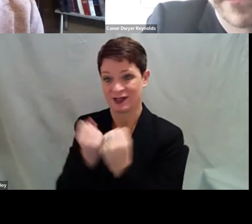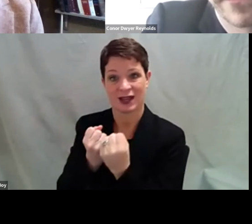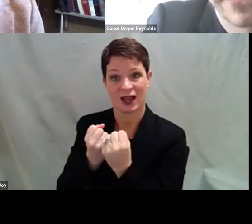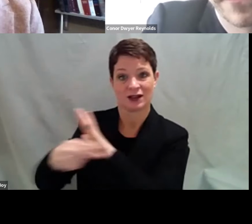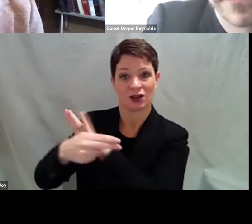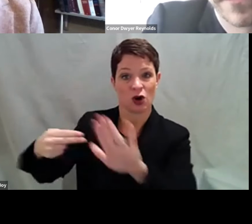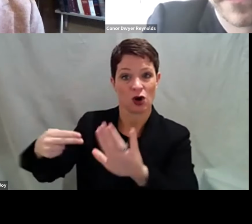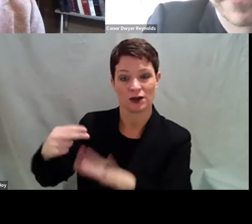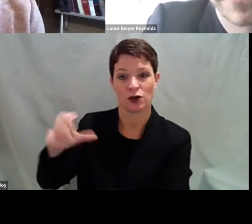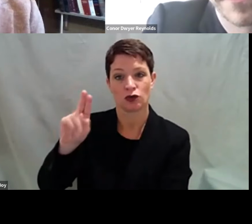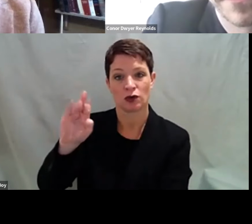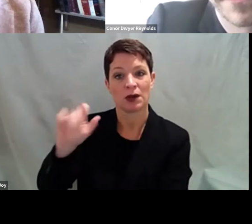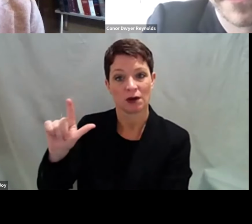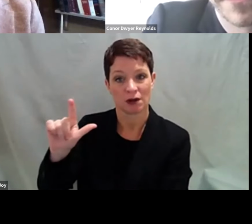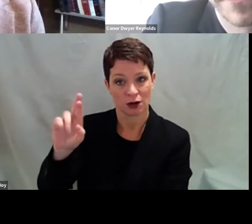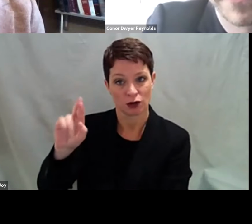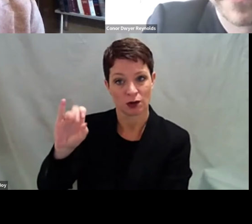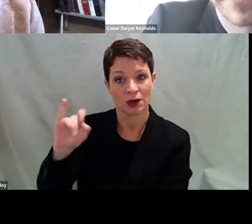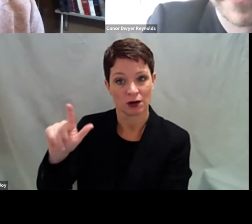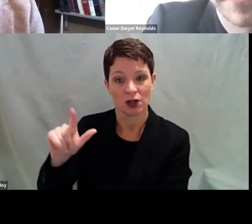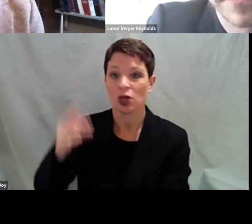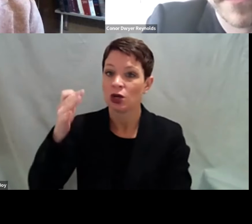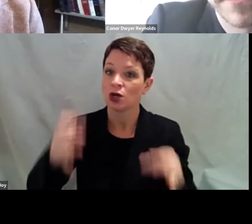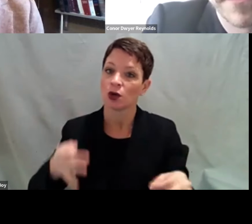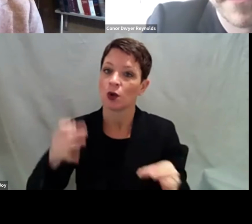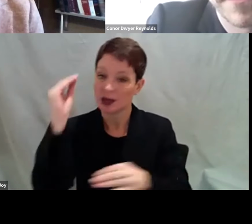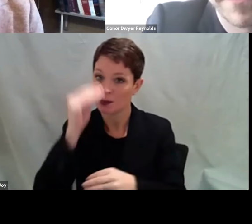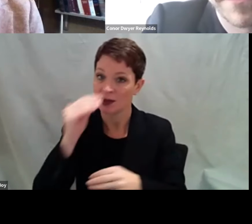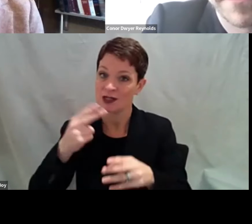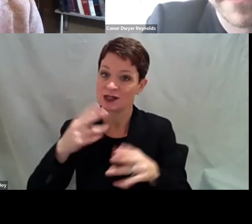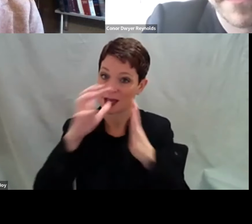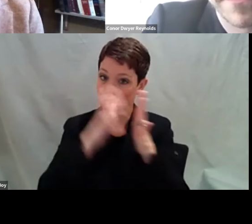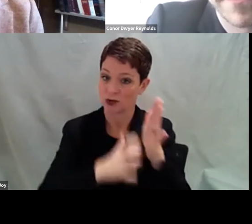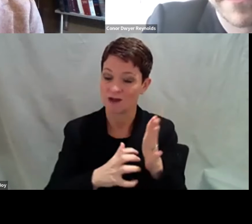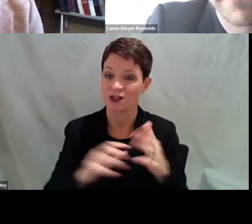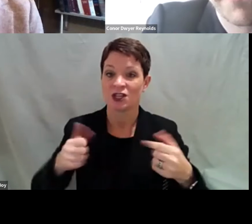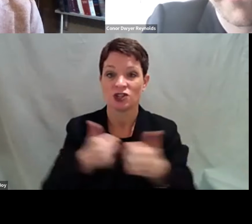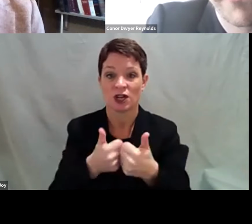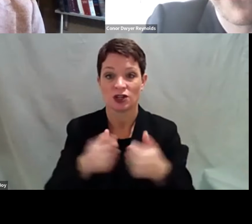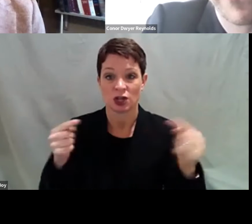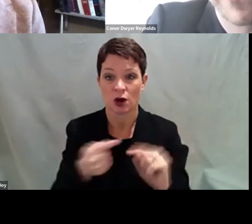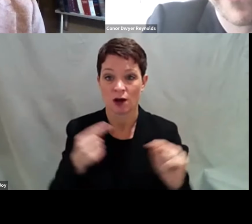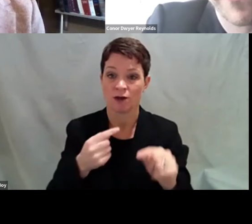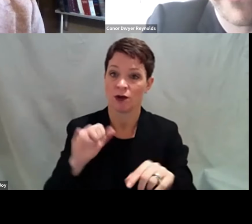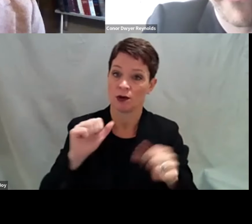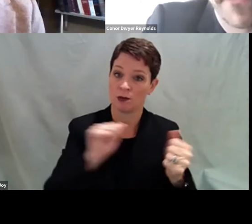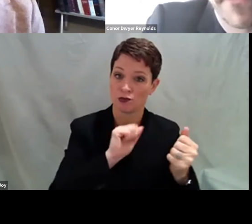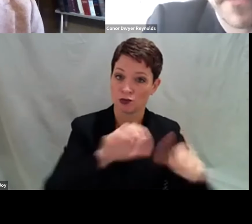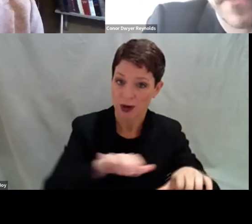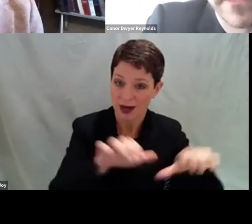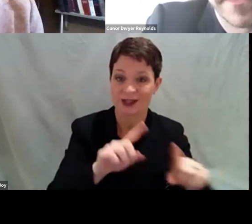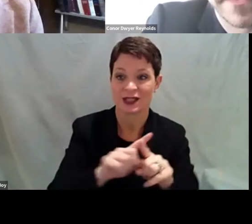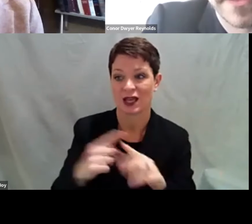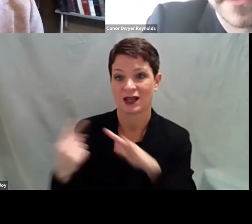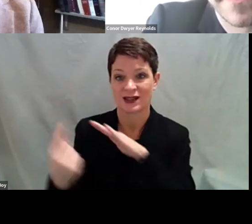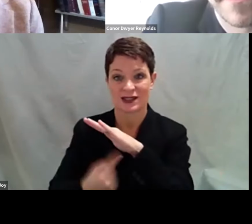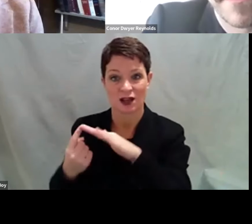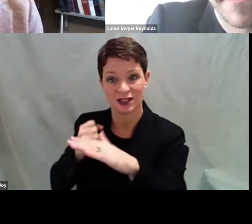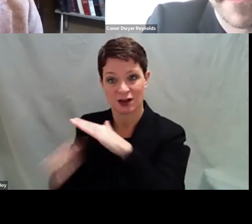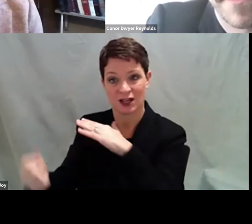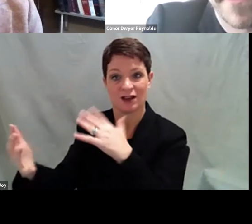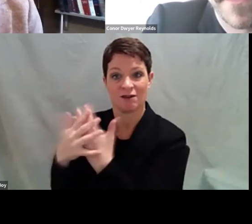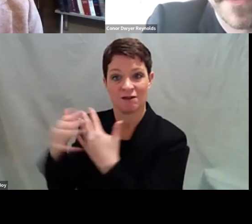as criminal. In court opinions and briefs challenging harmful practices like solitary confinement, stereotypes